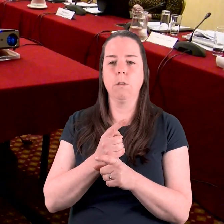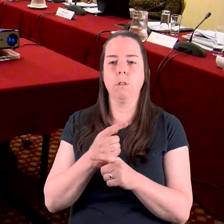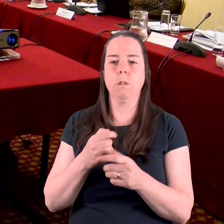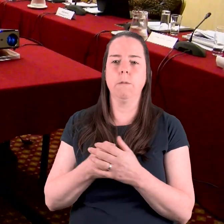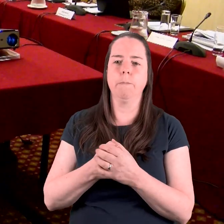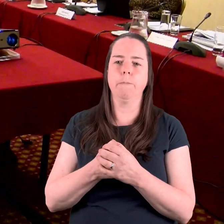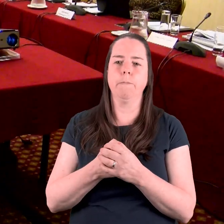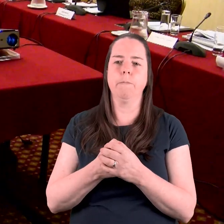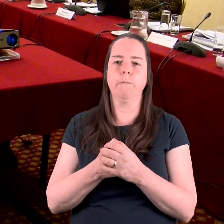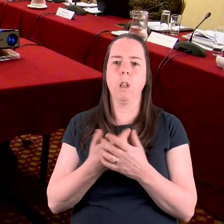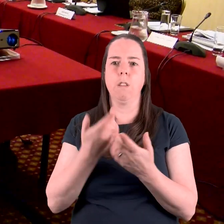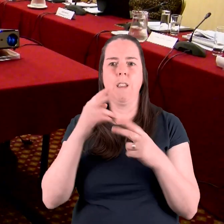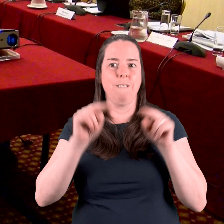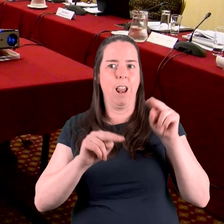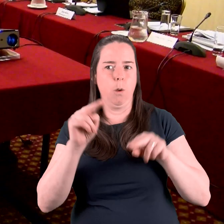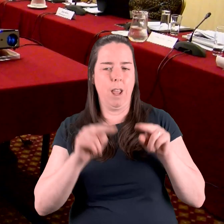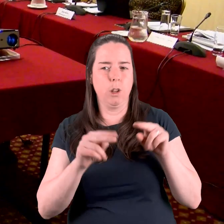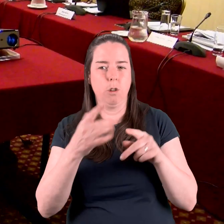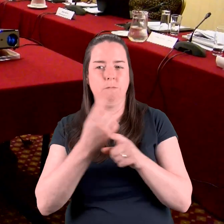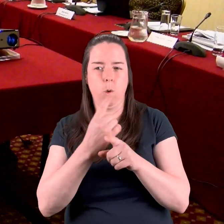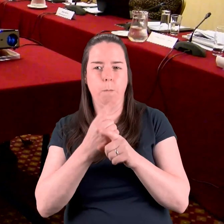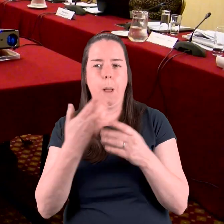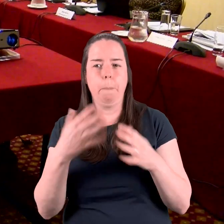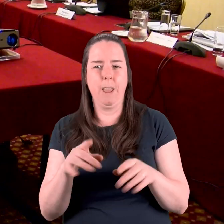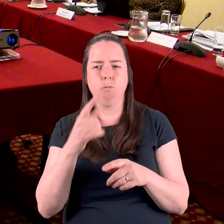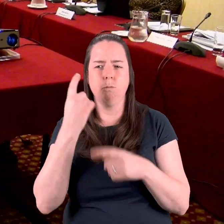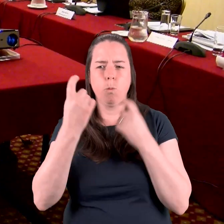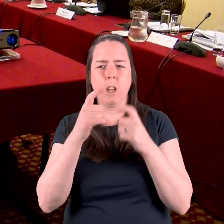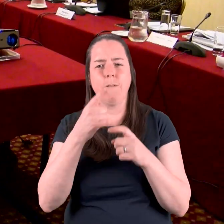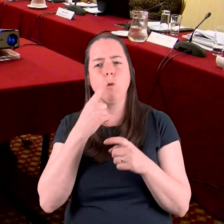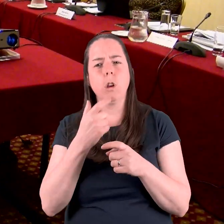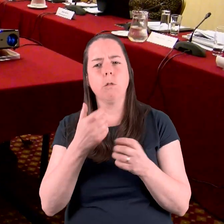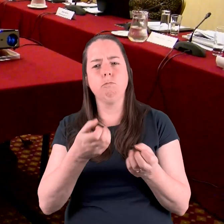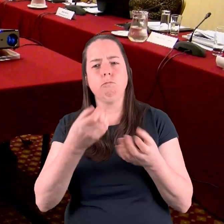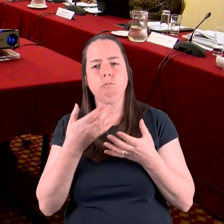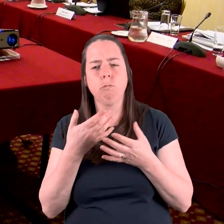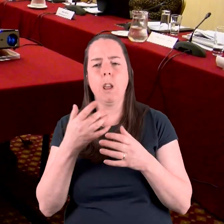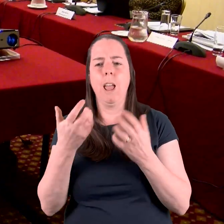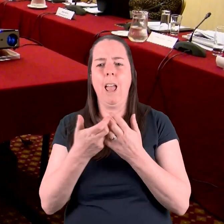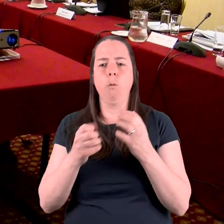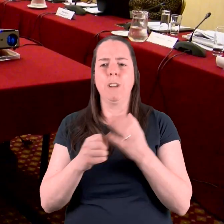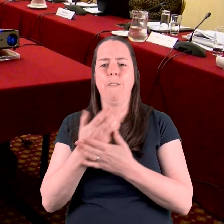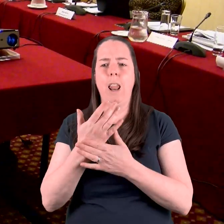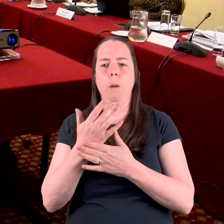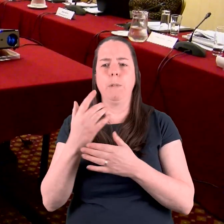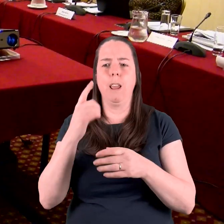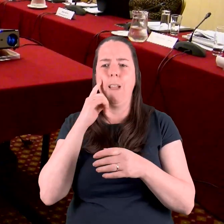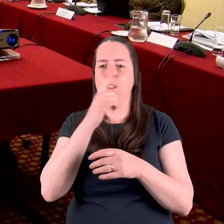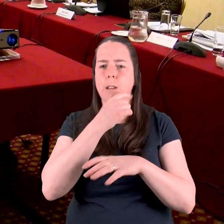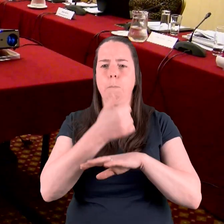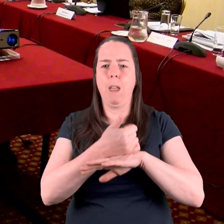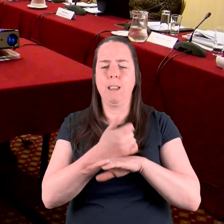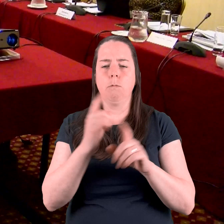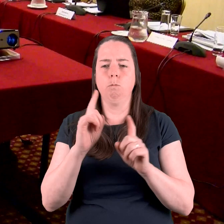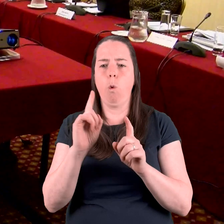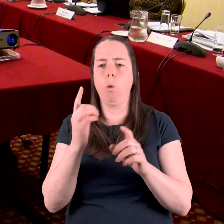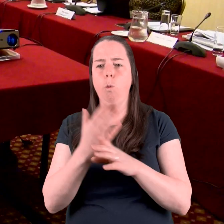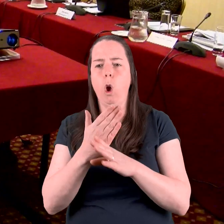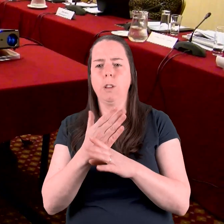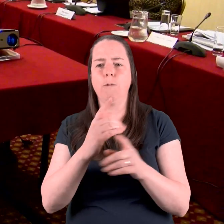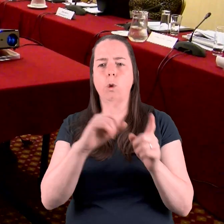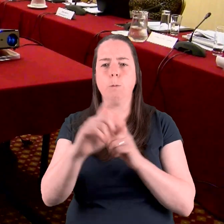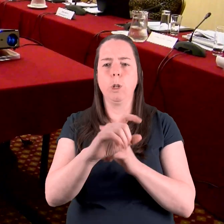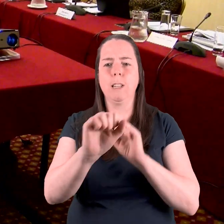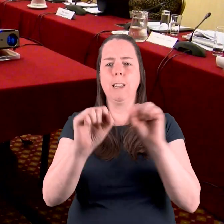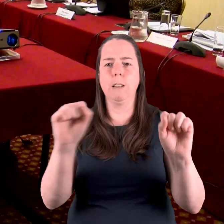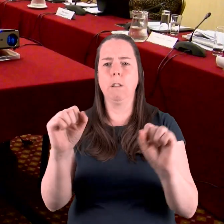base. So, you know, you talked about the evaluation. I just wondered whether you could say a little bit more about how we develop our evidence base